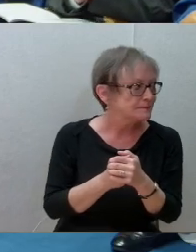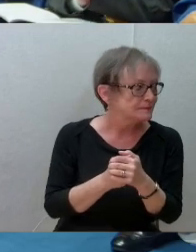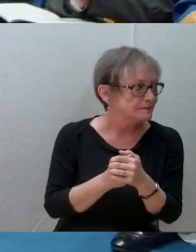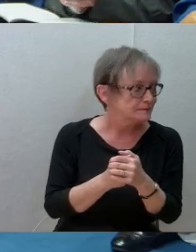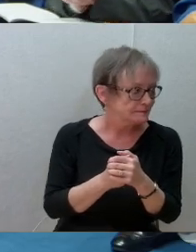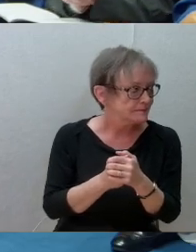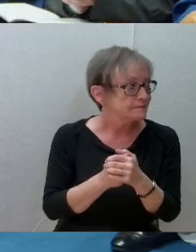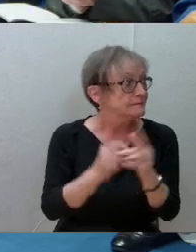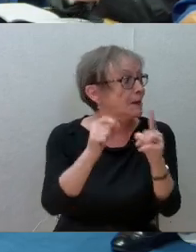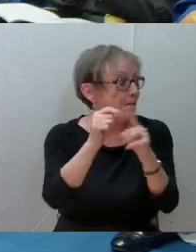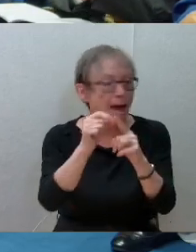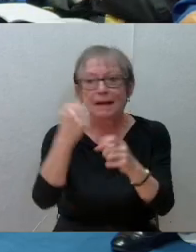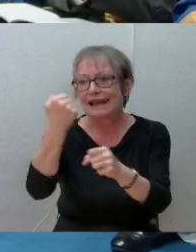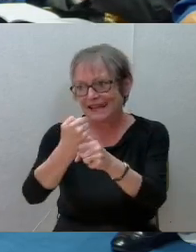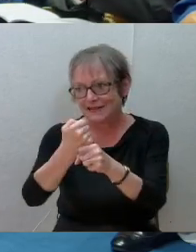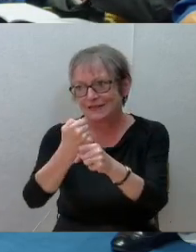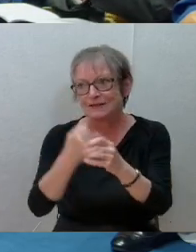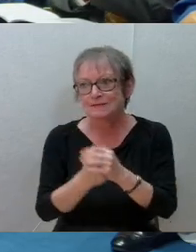Piper Gillies.